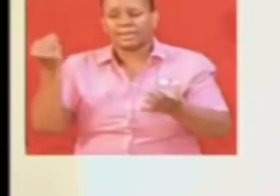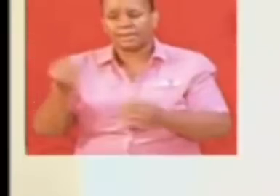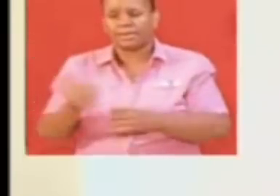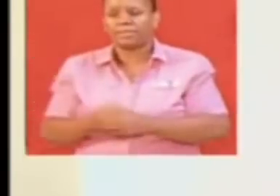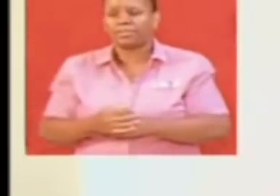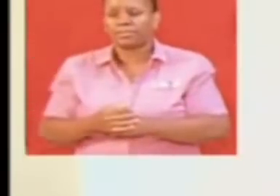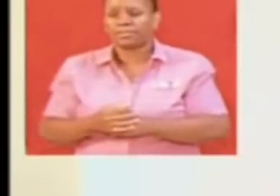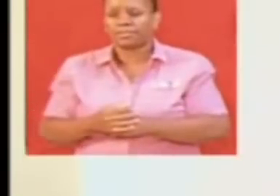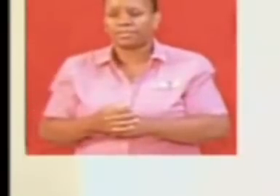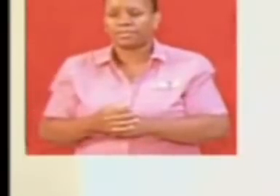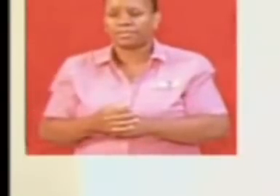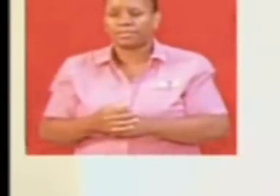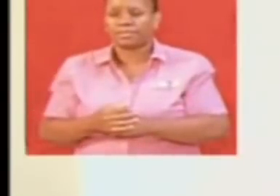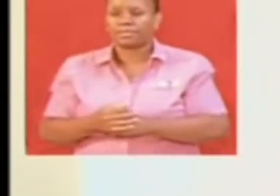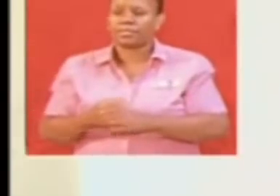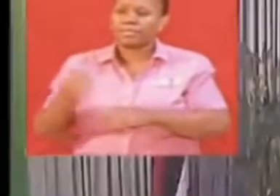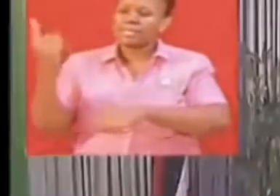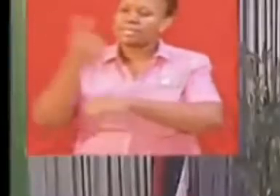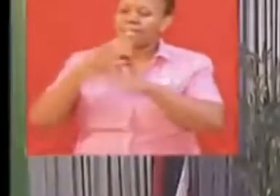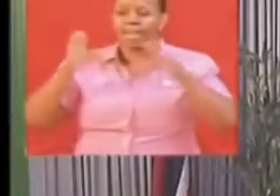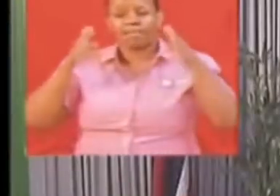focusing on COVID-19.